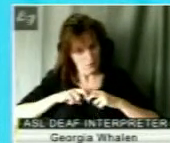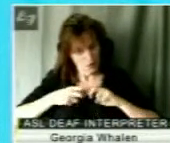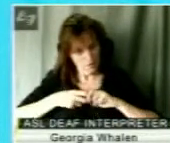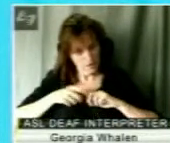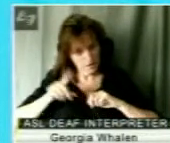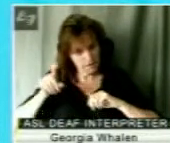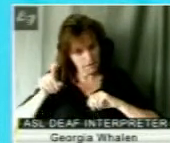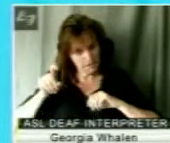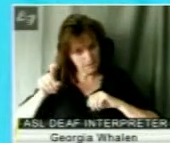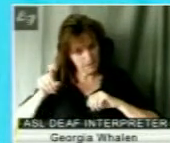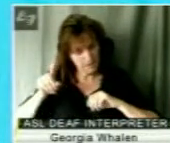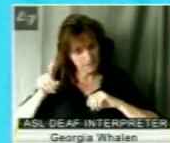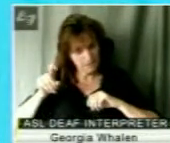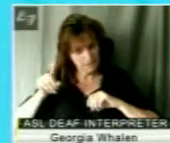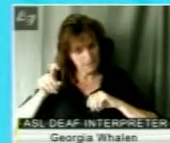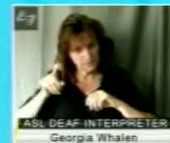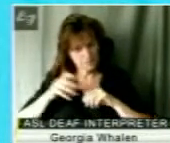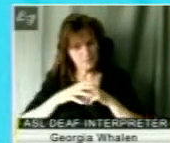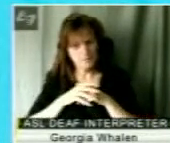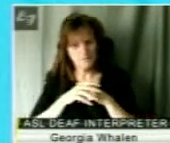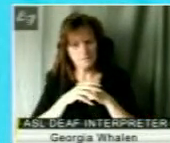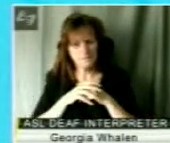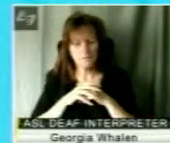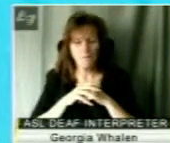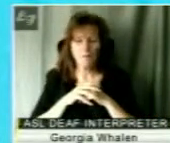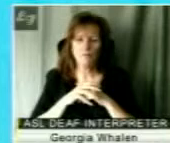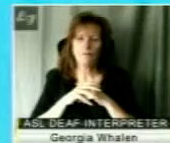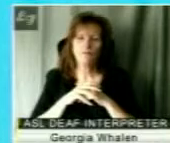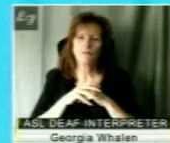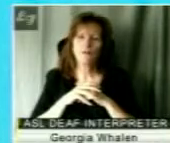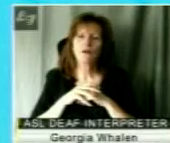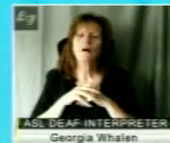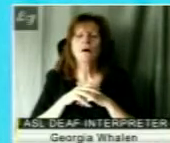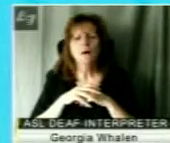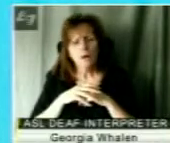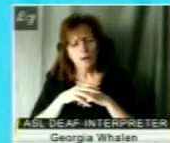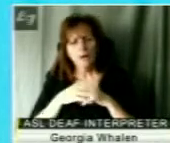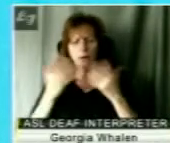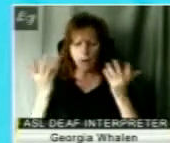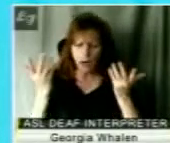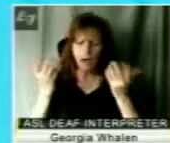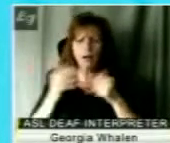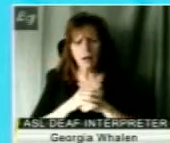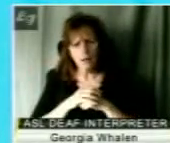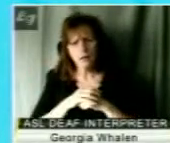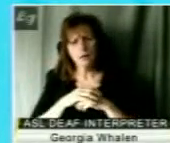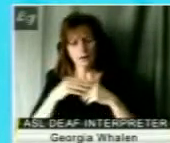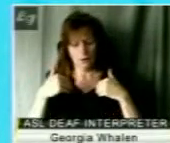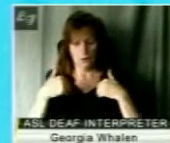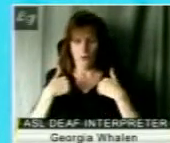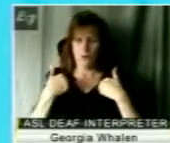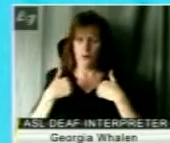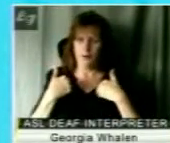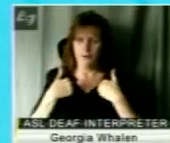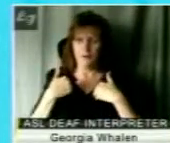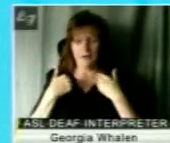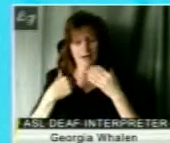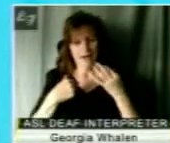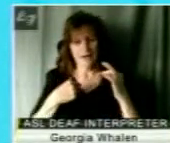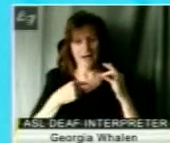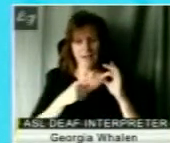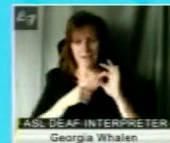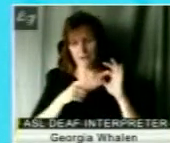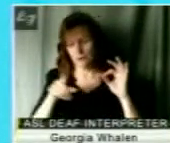the sense would be that we've got, you know, a group of people who, you know, are at an age and stage in life where there tends to be less of that sort